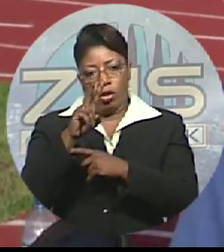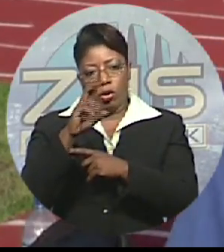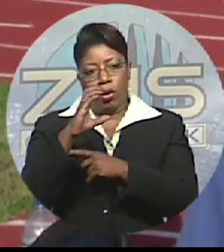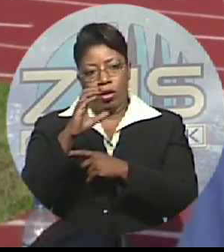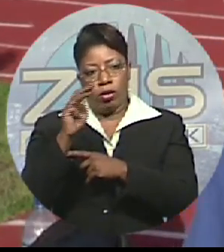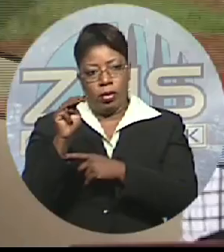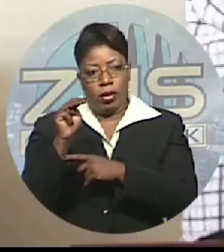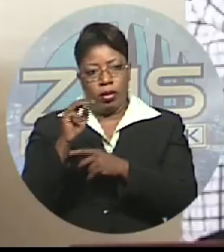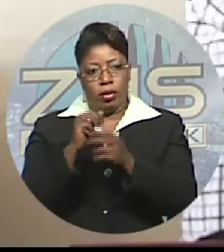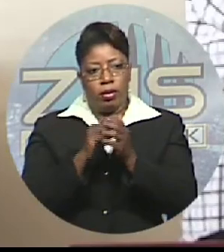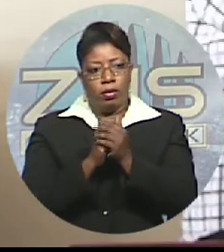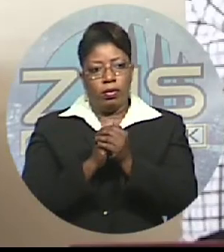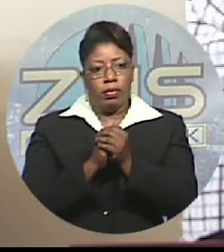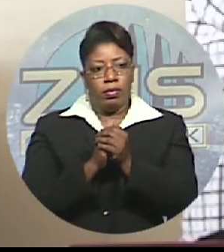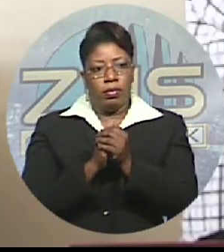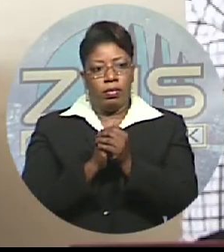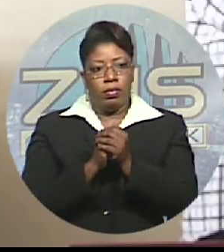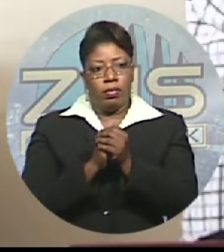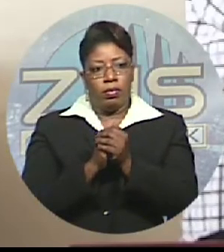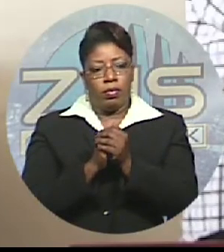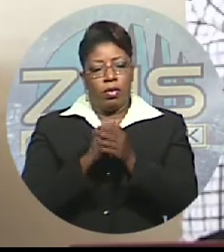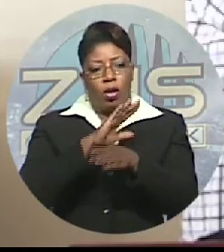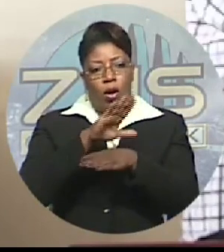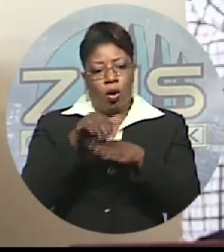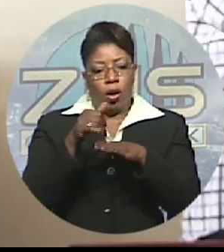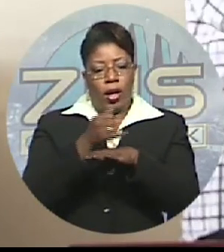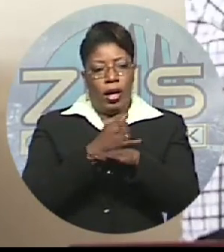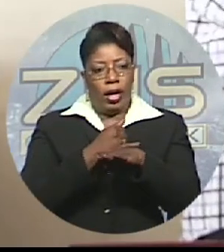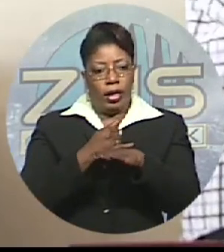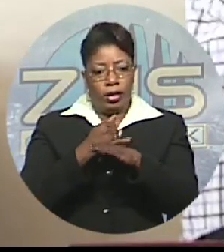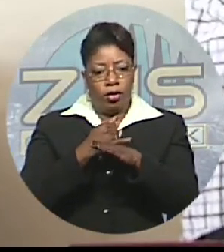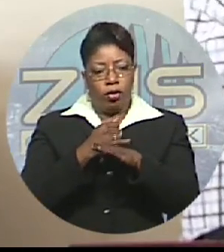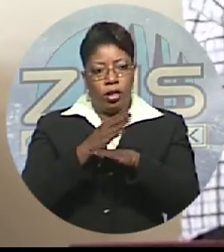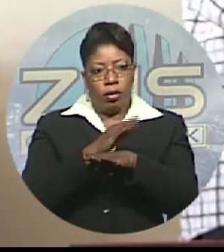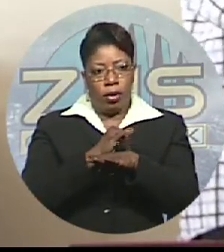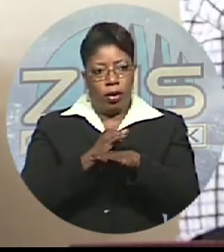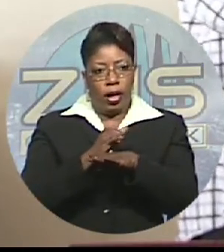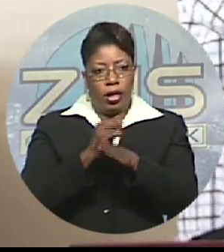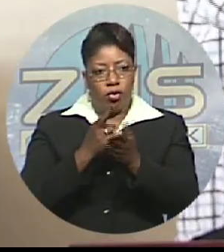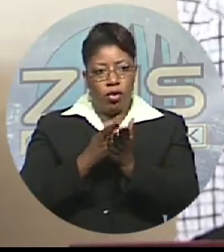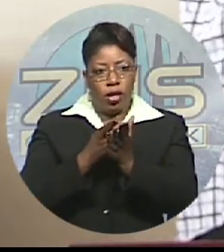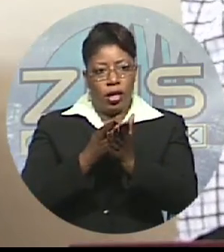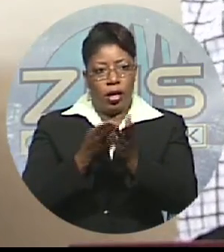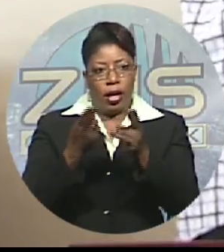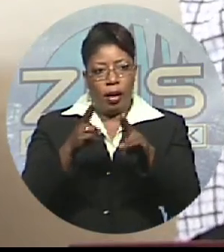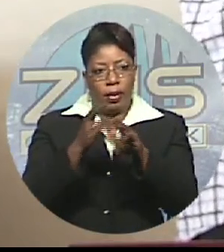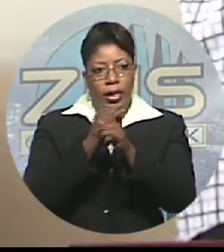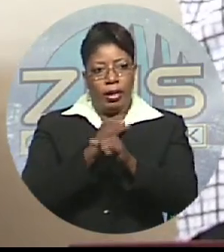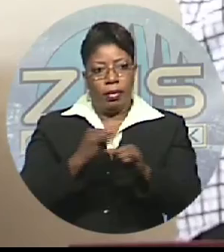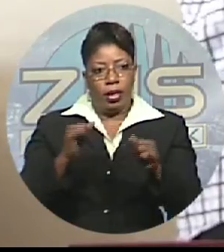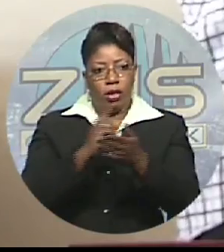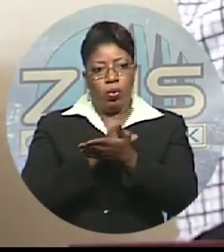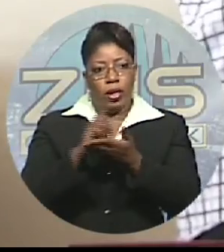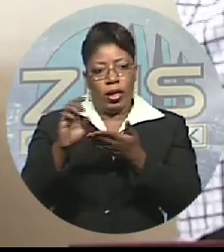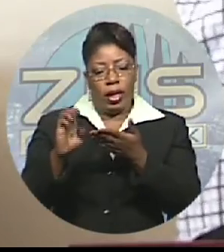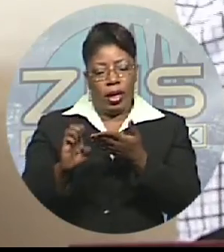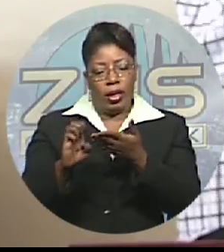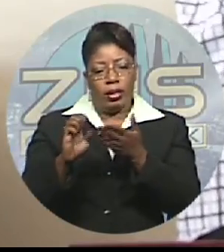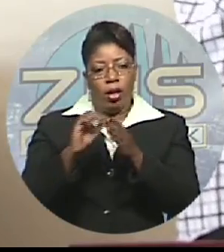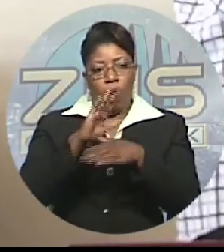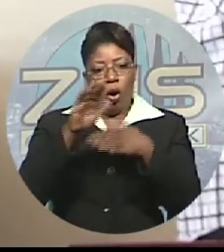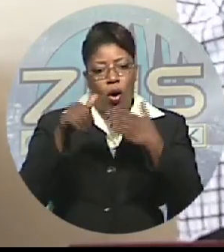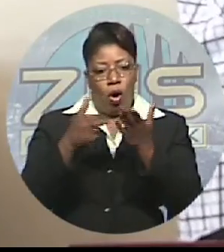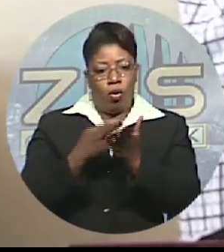meters. The All-Islanders Barrie Islands Regatta will take place during Independence Weekend. Like with all